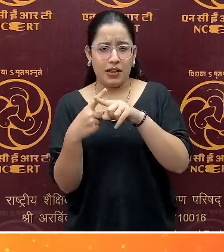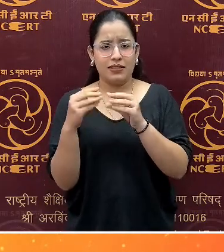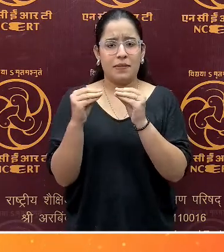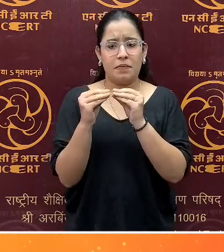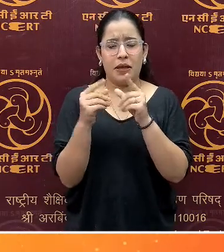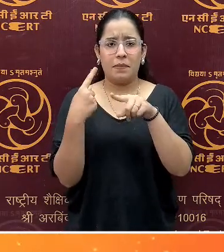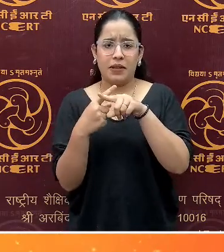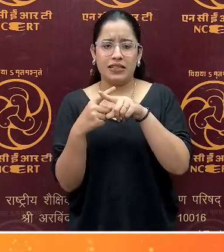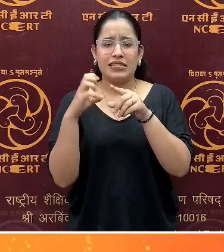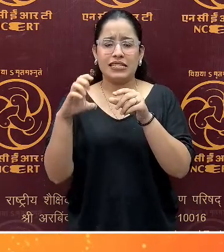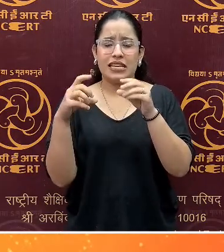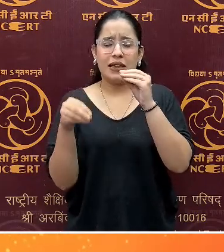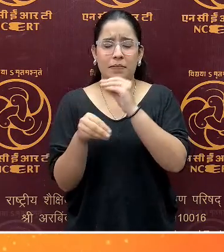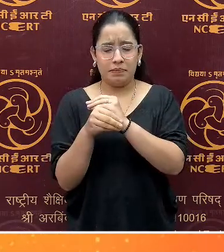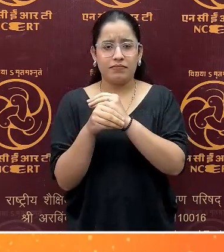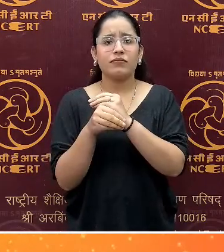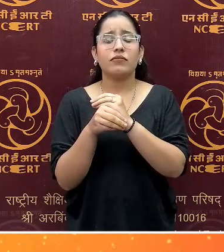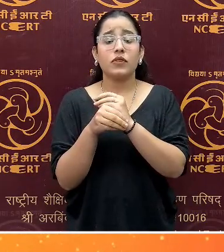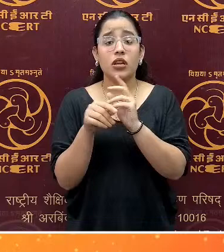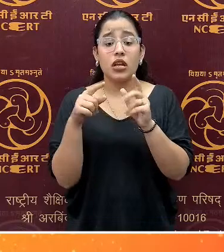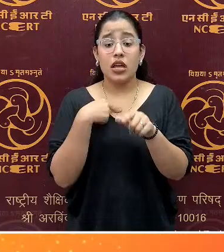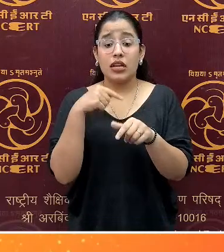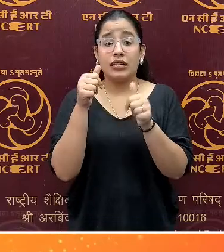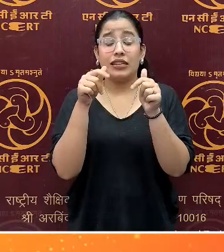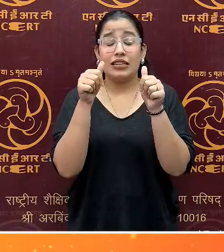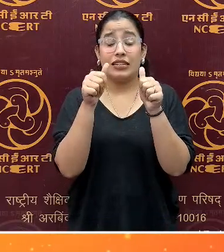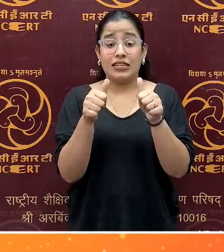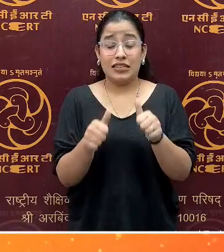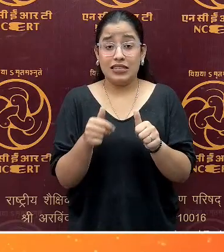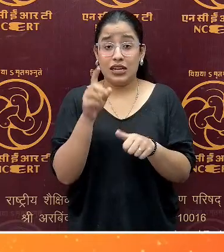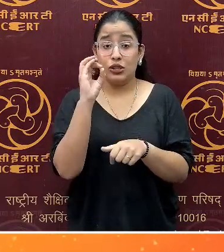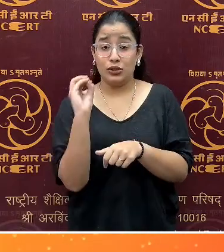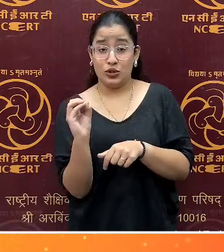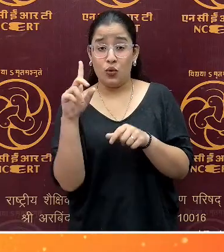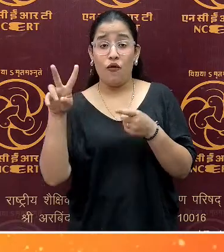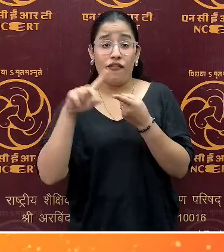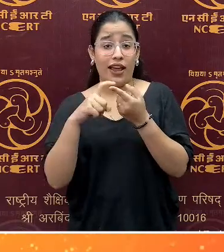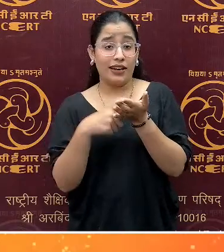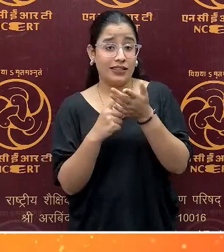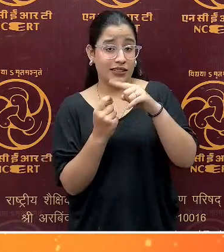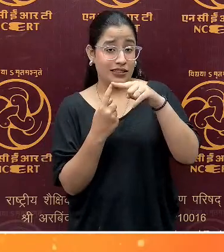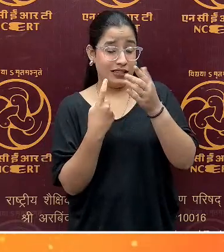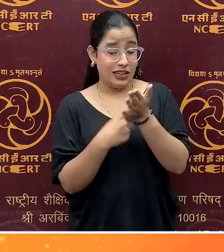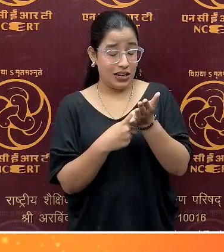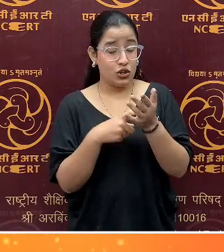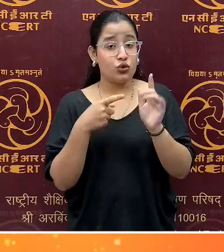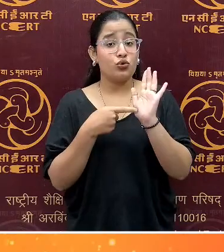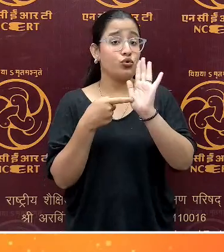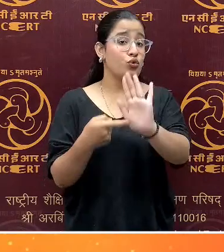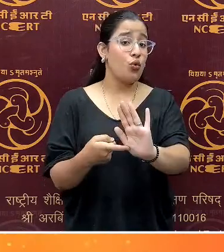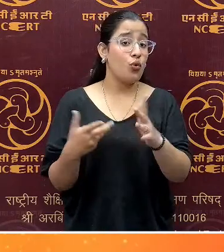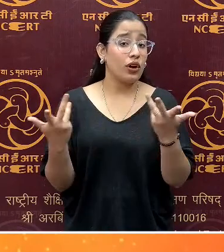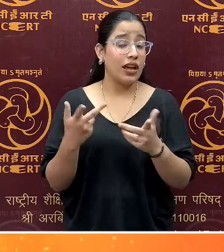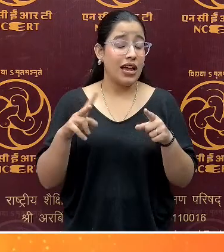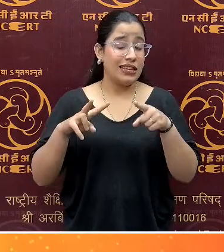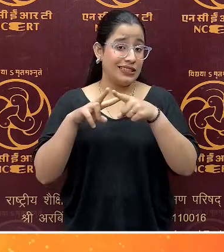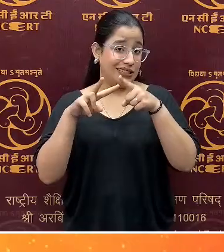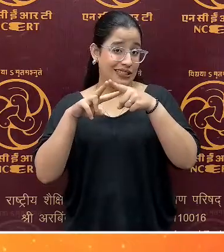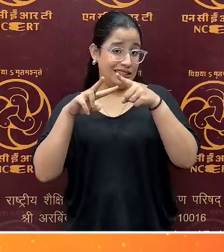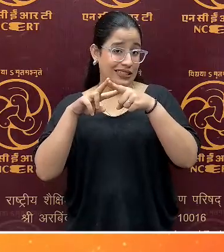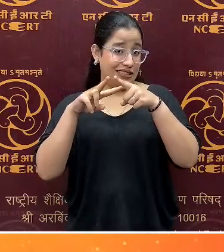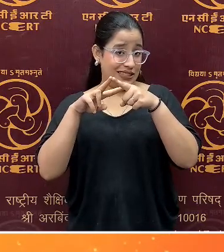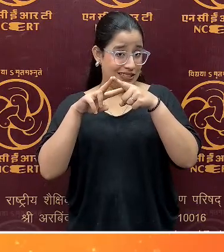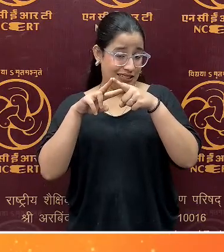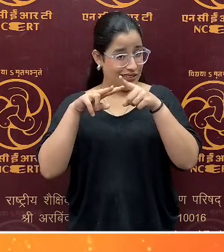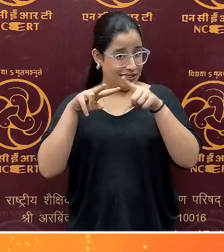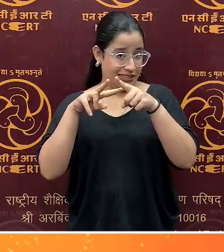added to C, and the sum comes out to be a 0 vector, then they represent the sides. So the vectors